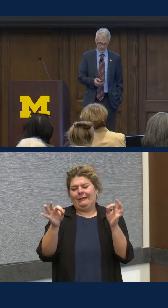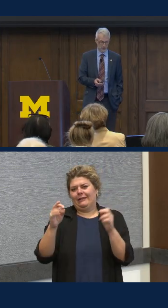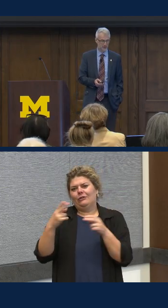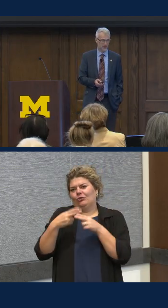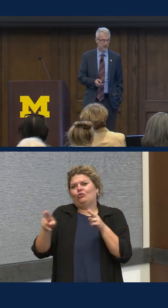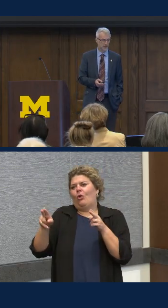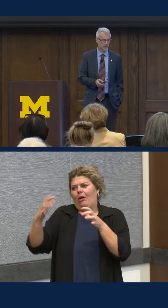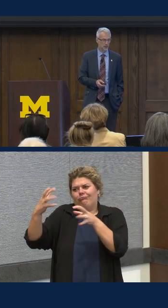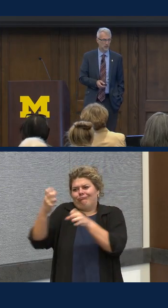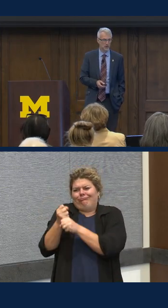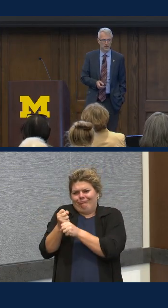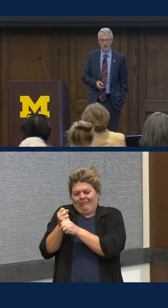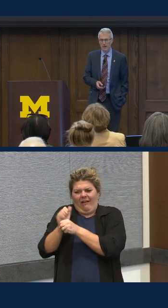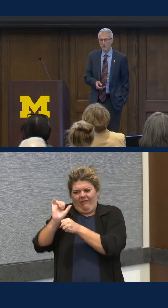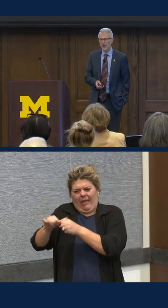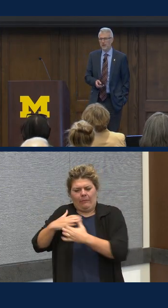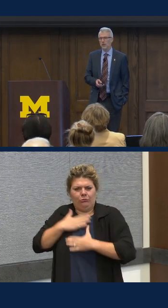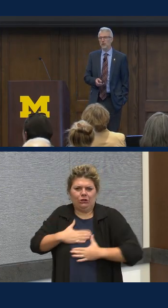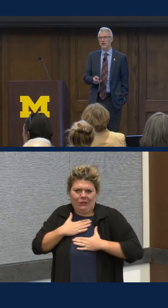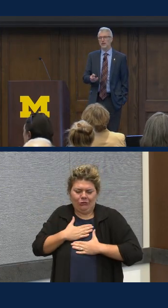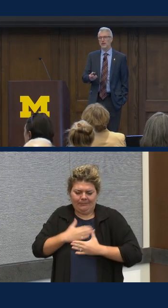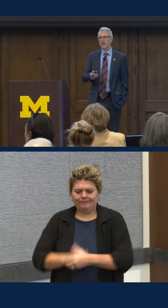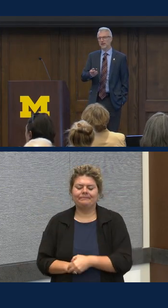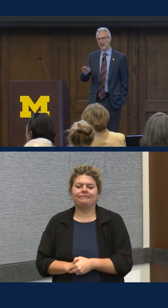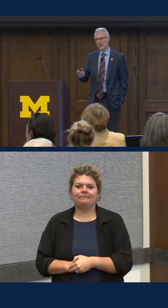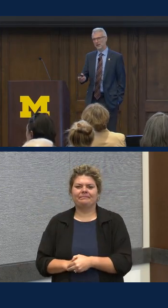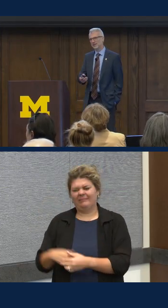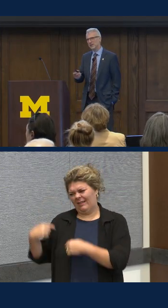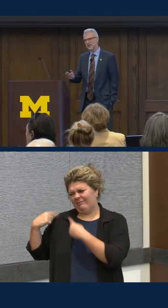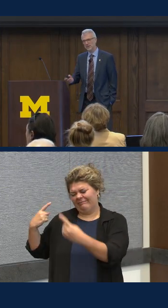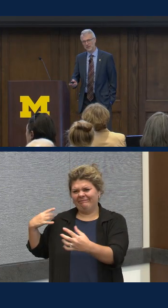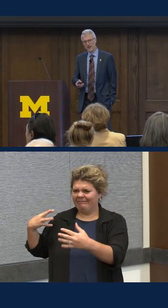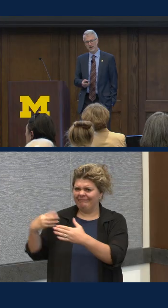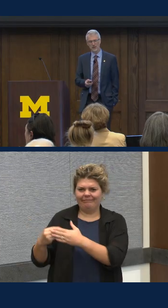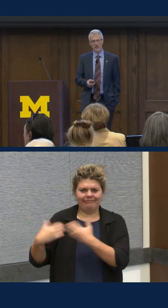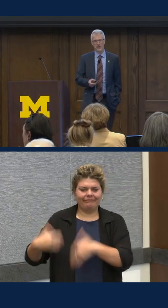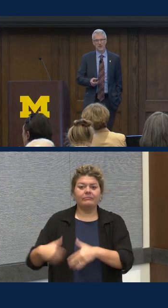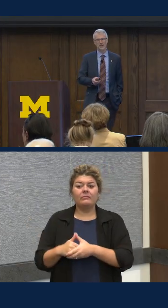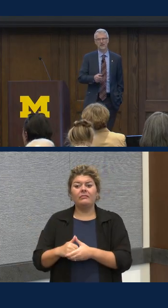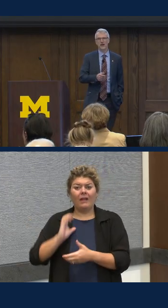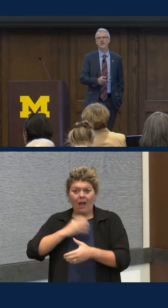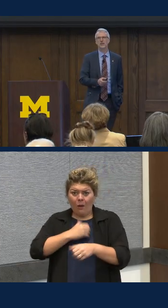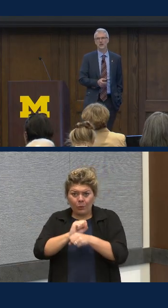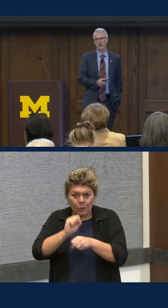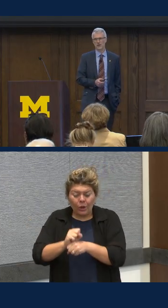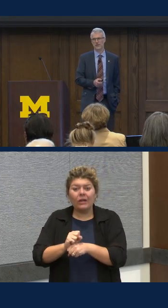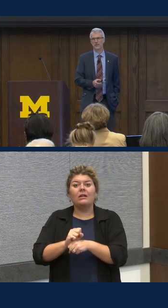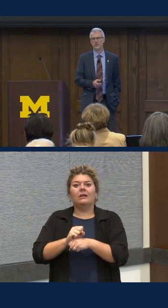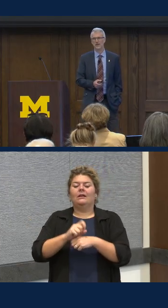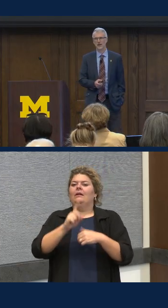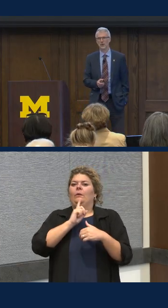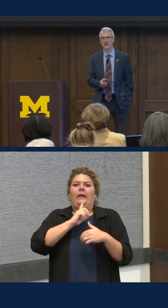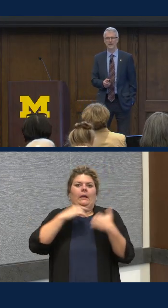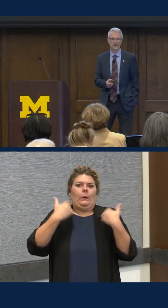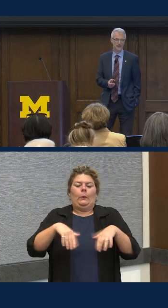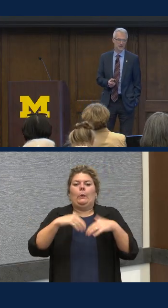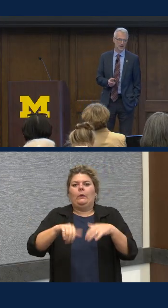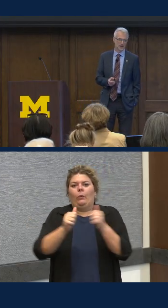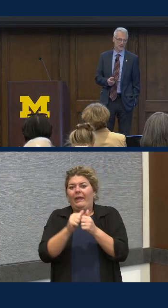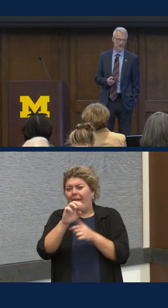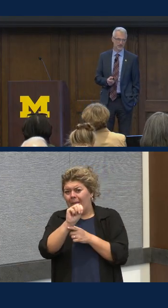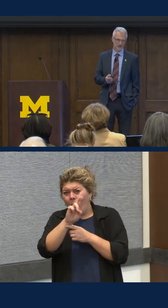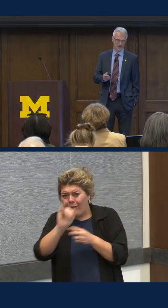of that appreciation. The work that my collaborators and my students and I do is very much under the hood of MRI and